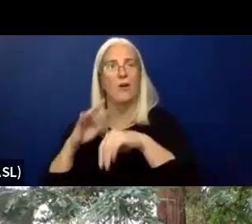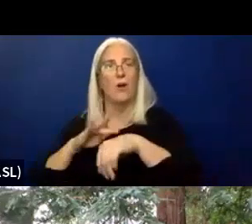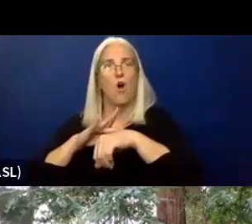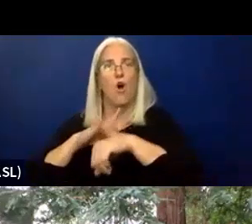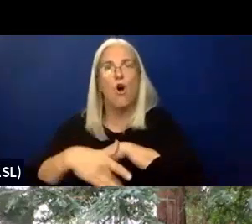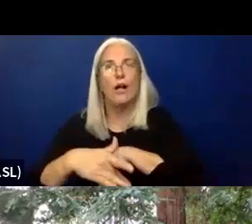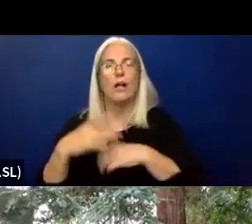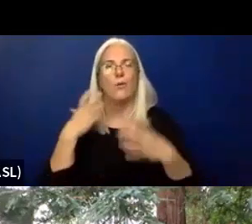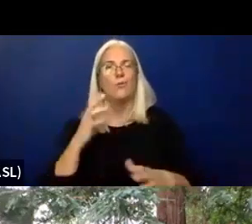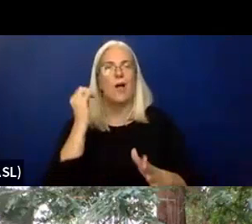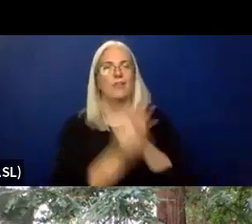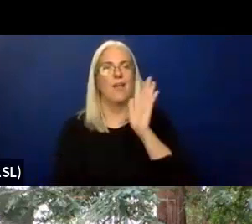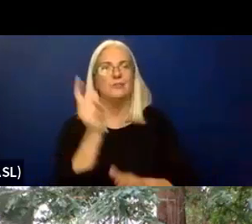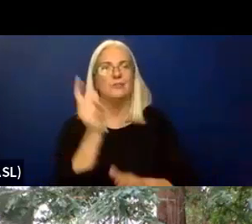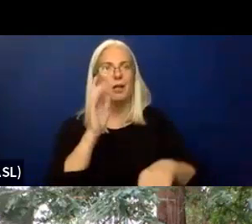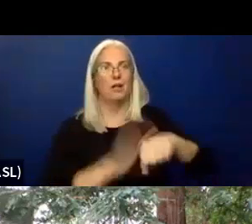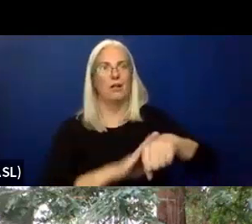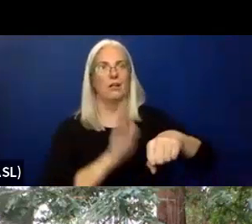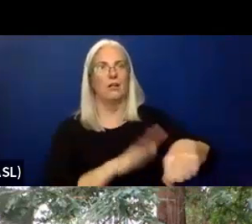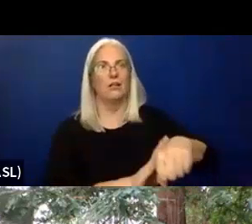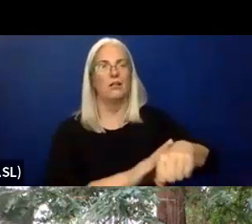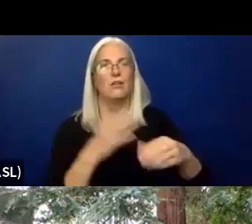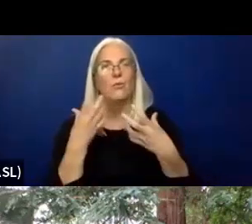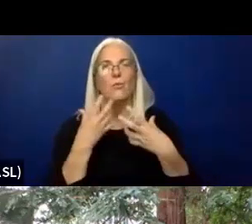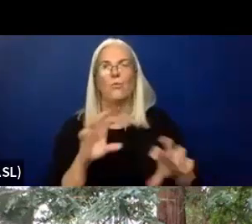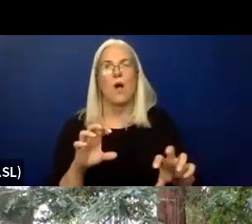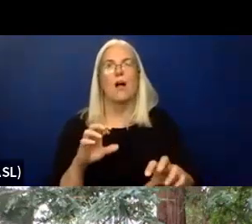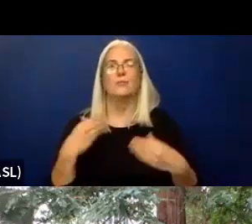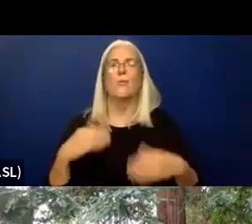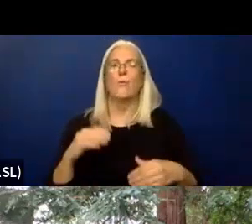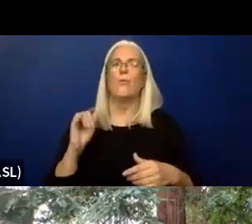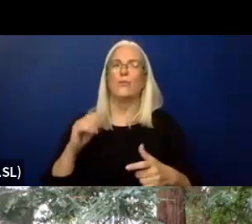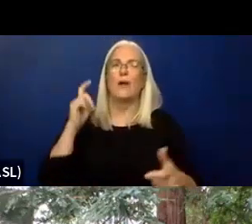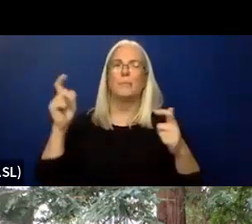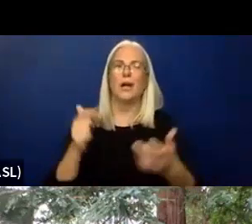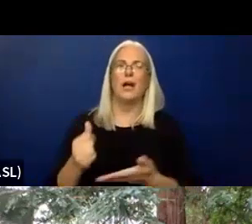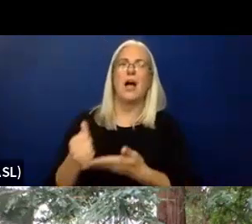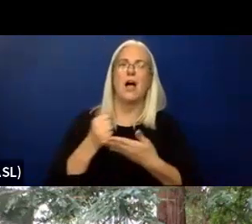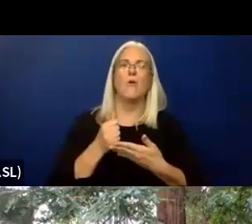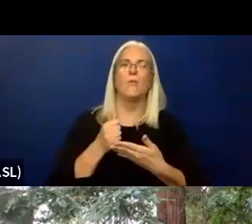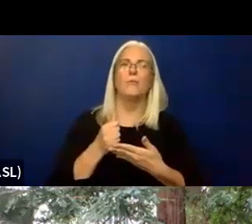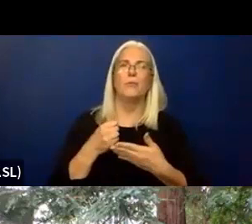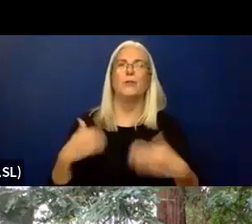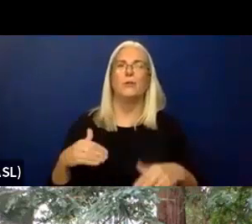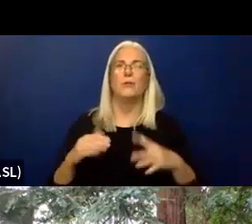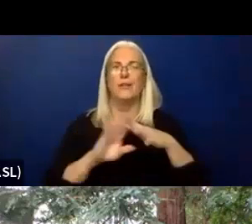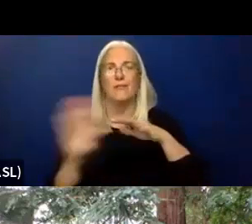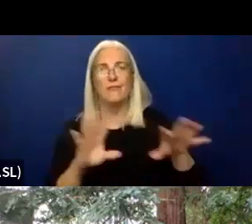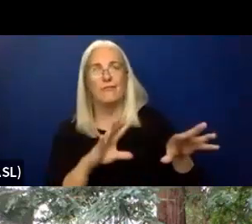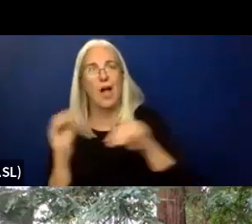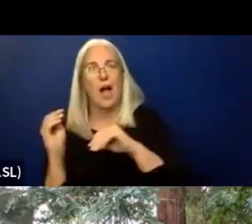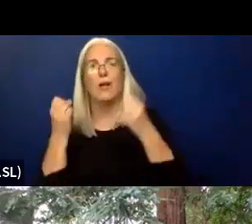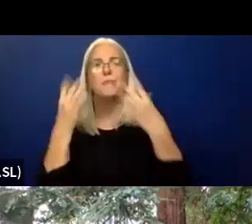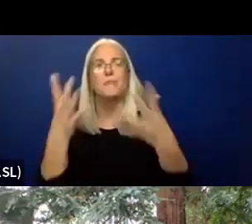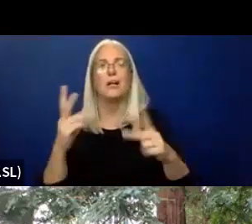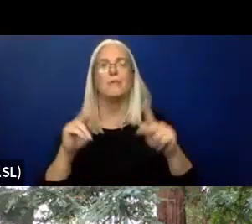to happen. That was a huge asset in evacuating large populations so that the firefighters